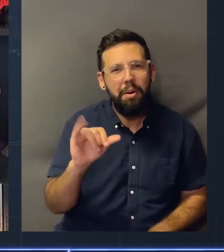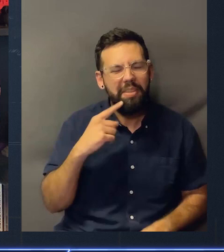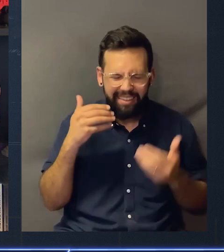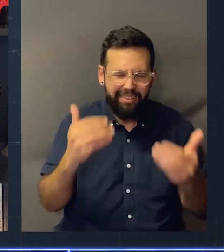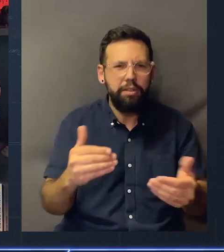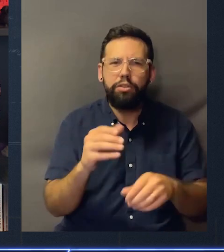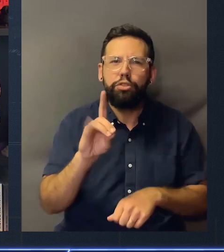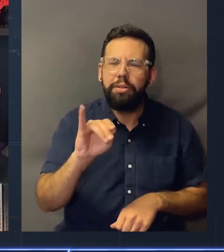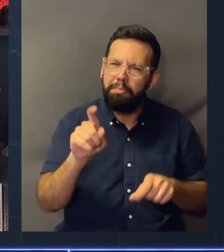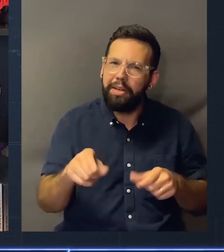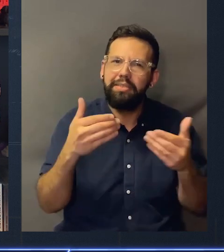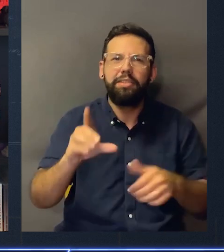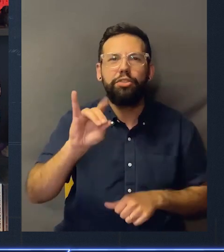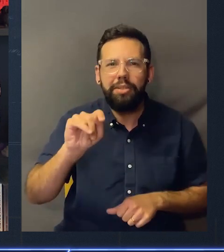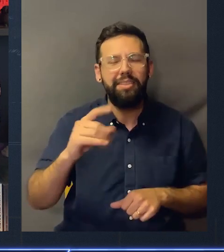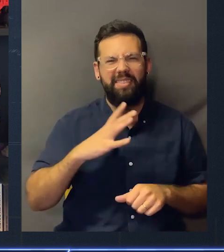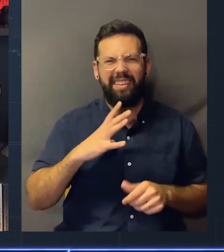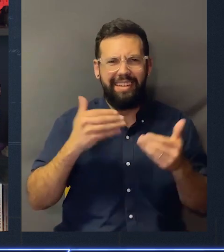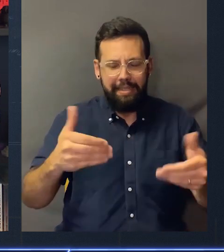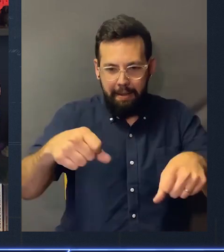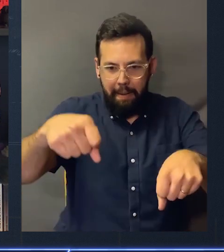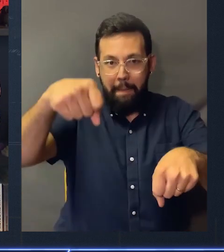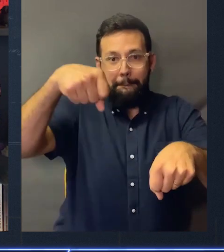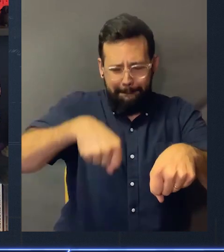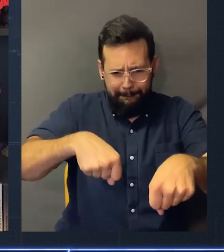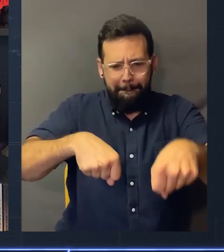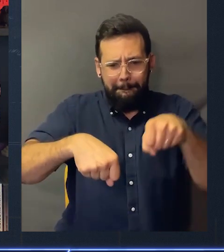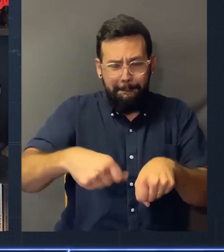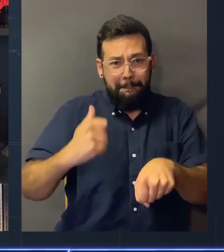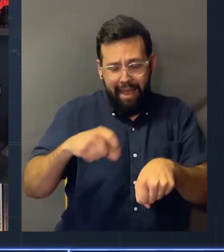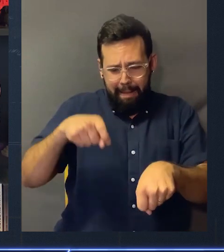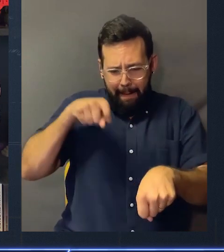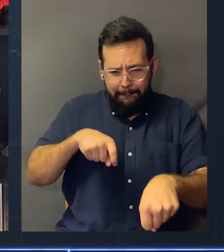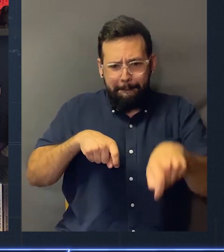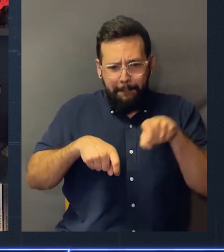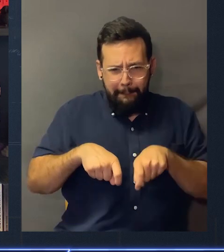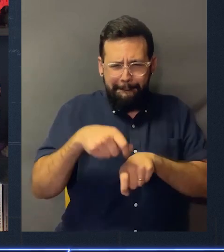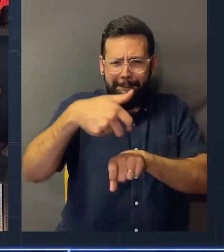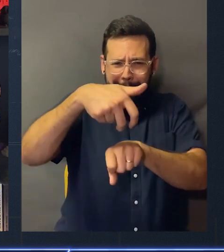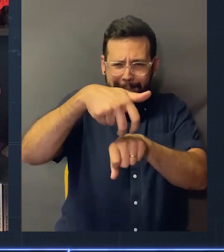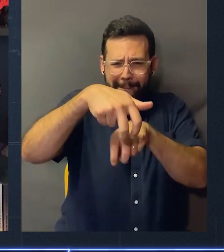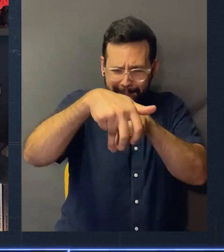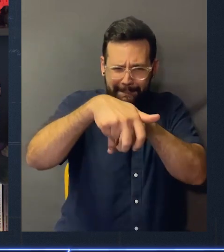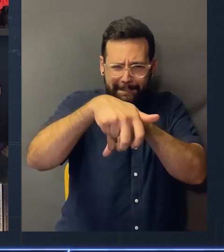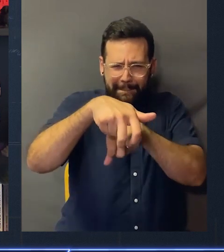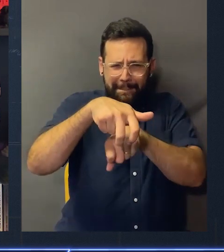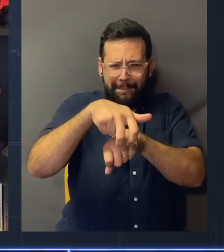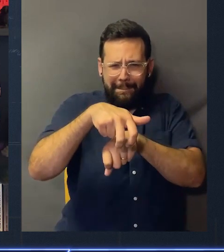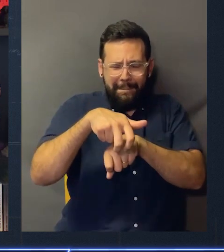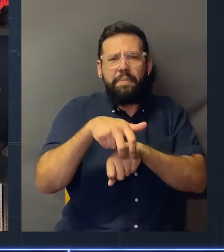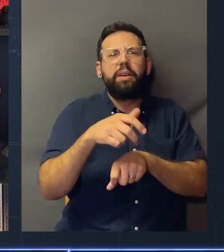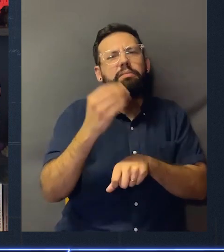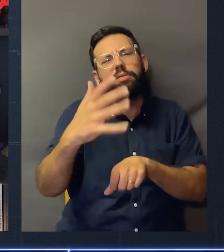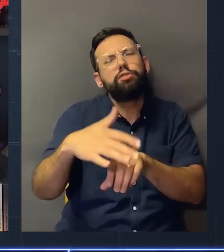foot, another hand, another foot, another hand. I'm going pretty slowly, and I'm worried that the